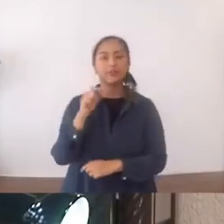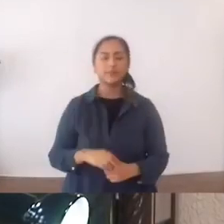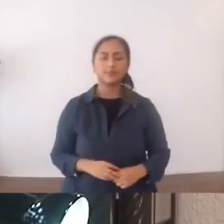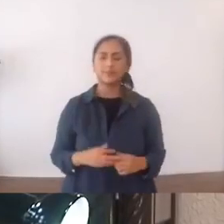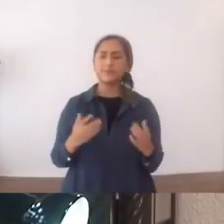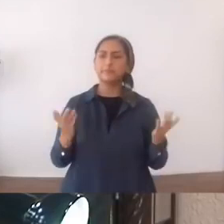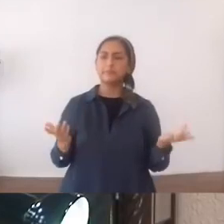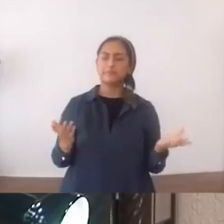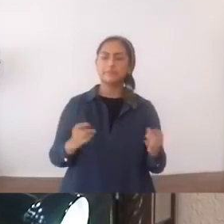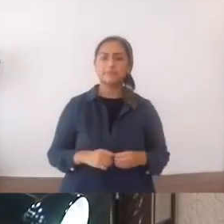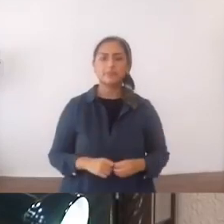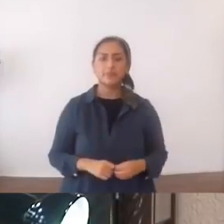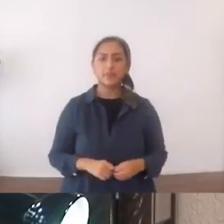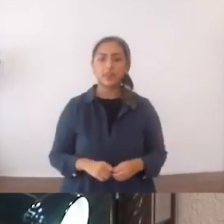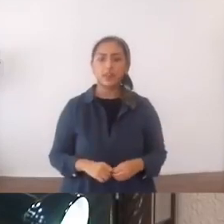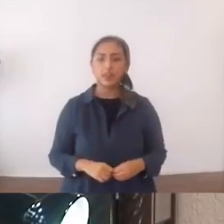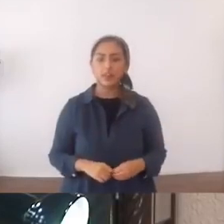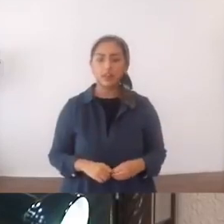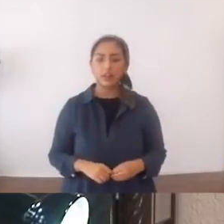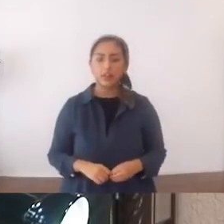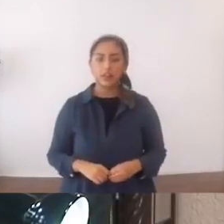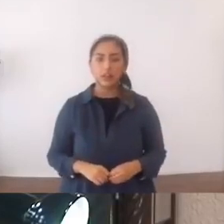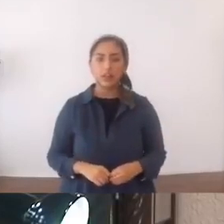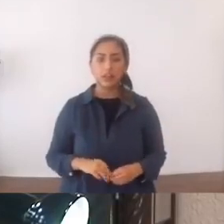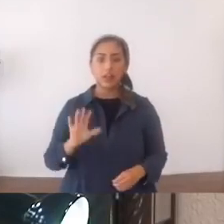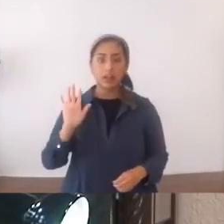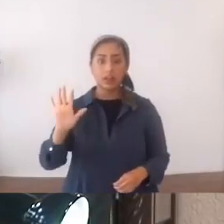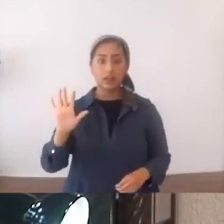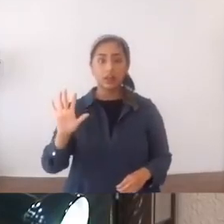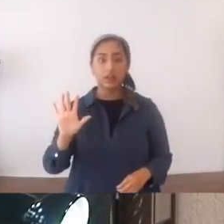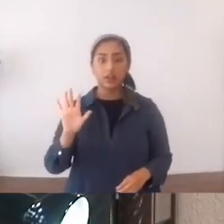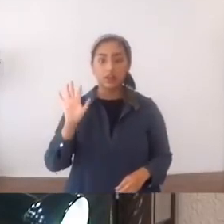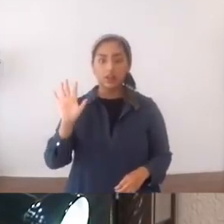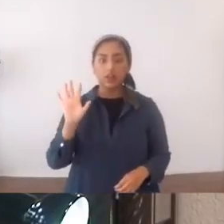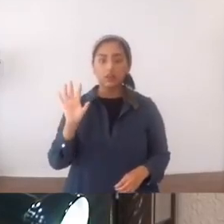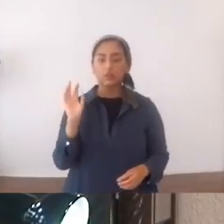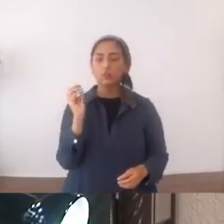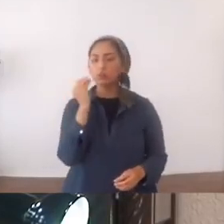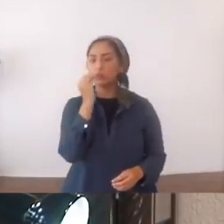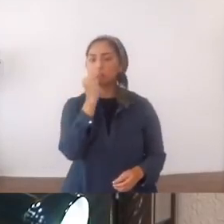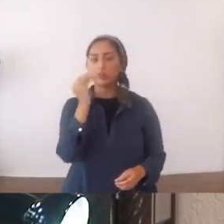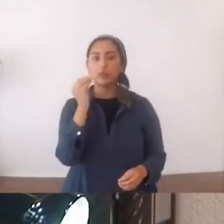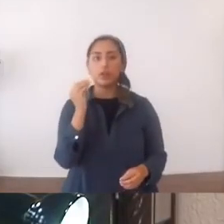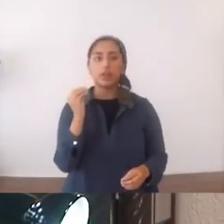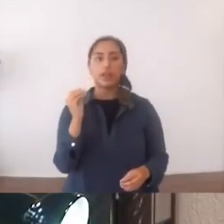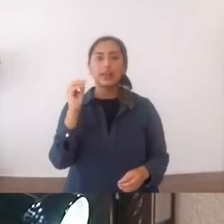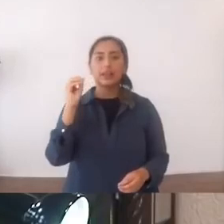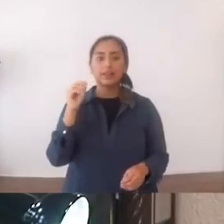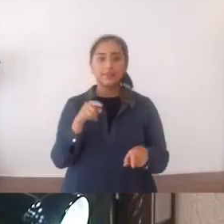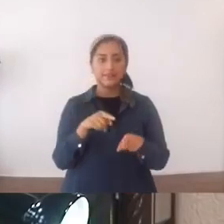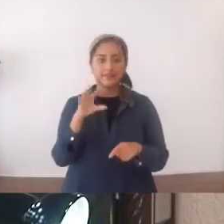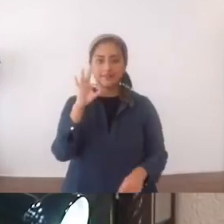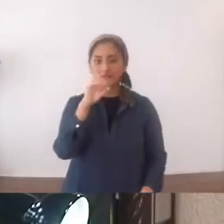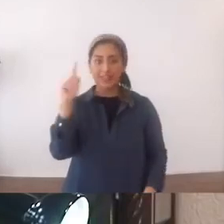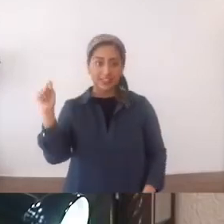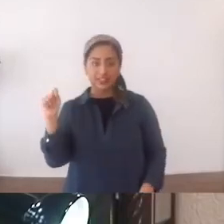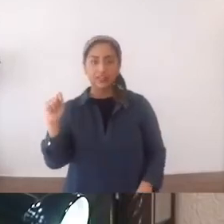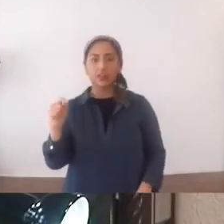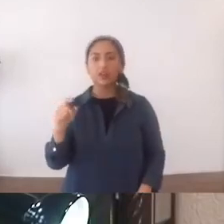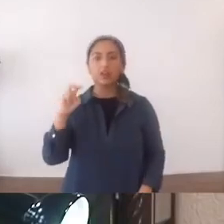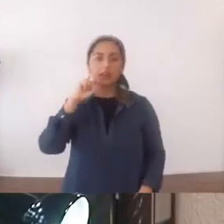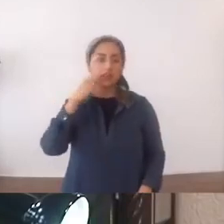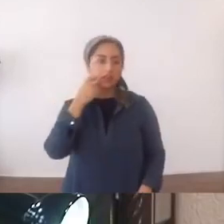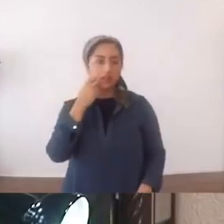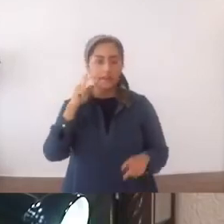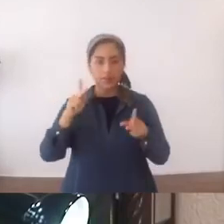islámicos. Indeed, he mentions the brother that believe in the Islam. Él besó los pies de un transexual. He kissed